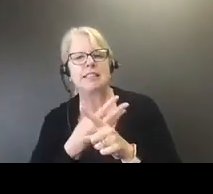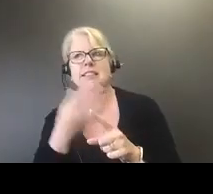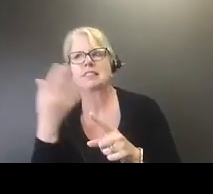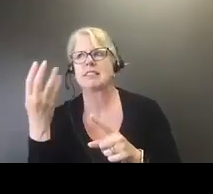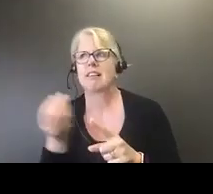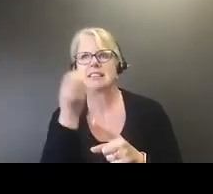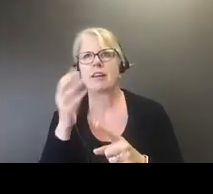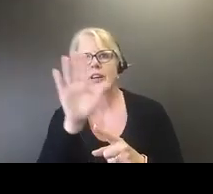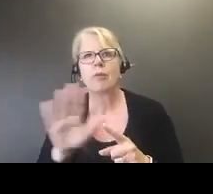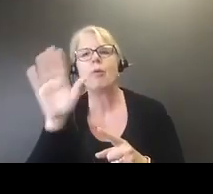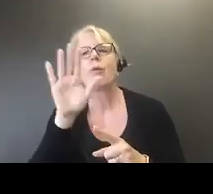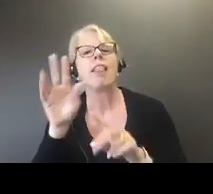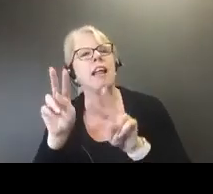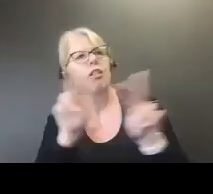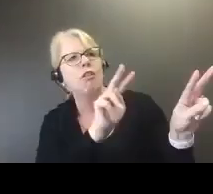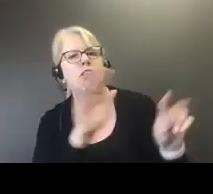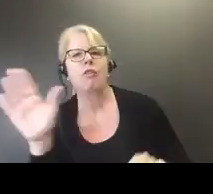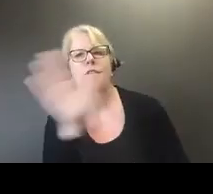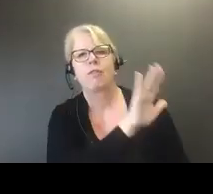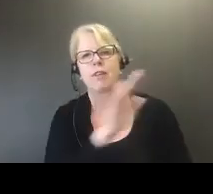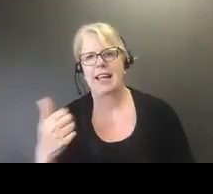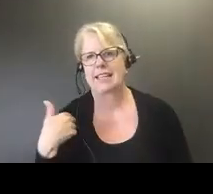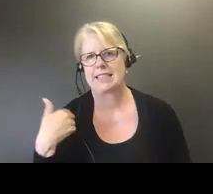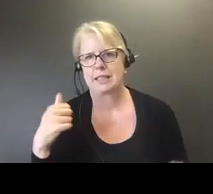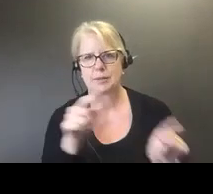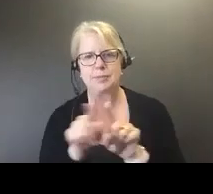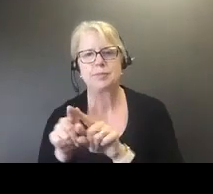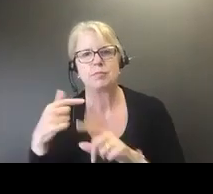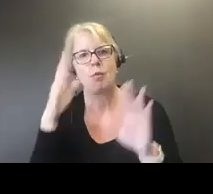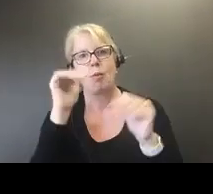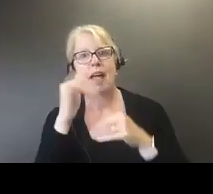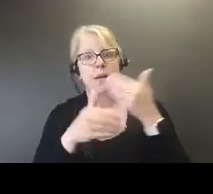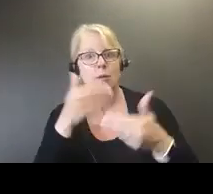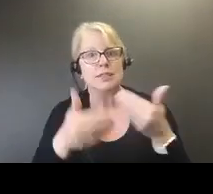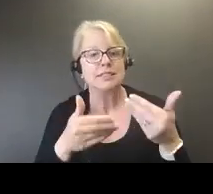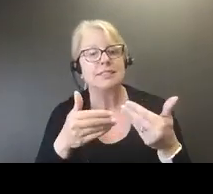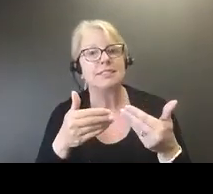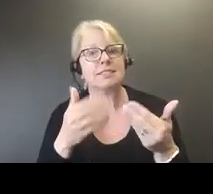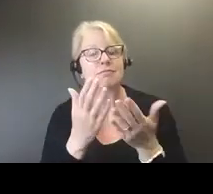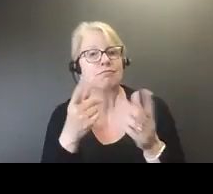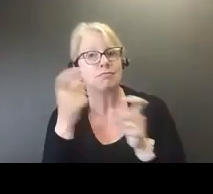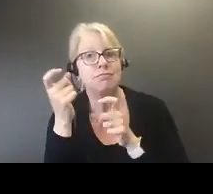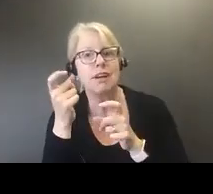Ontario and across Canada. So we're hoping through this process of the rapid review and